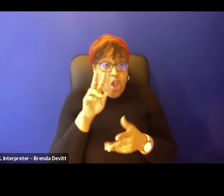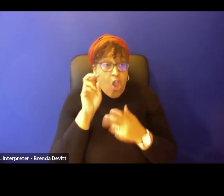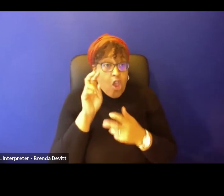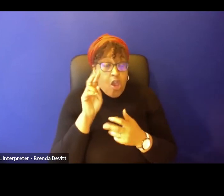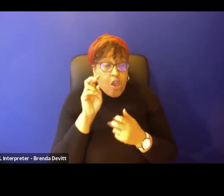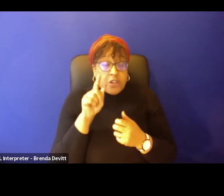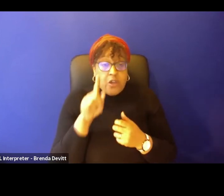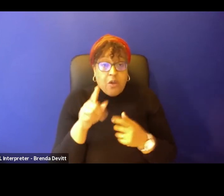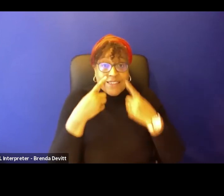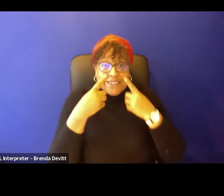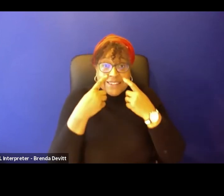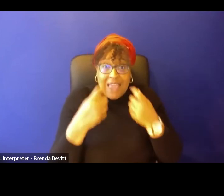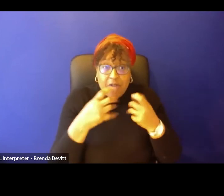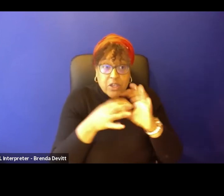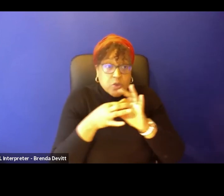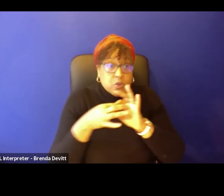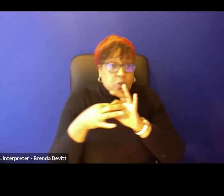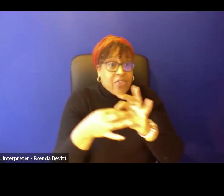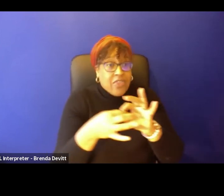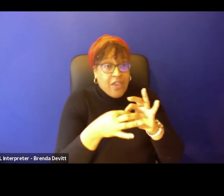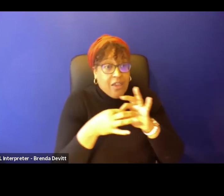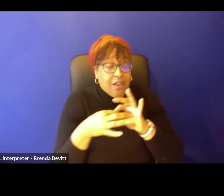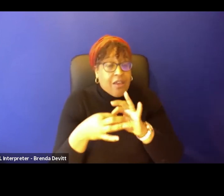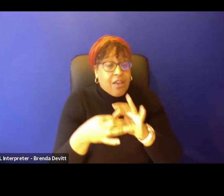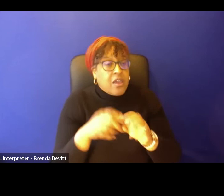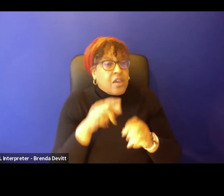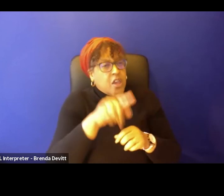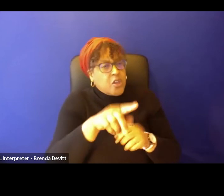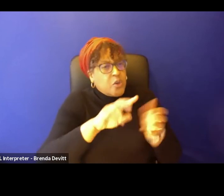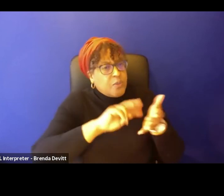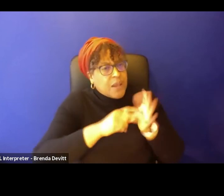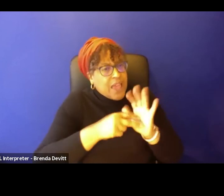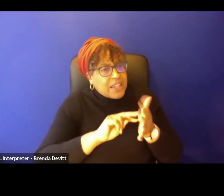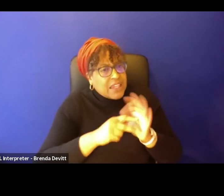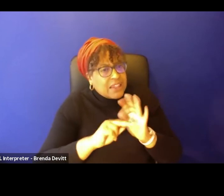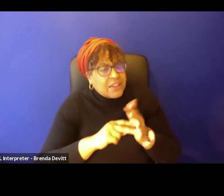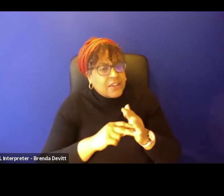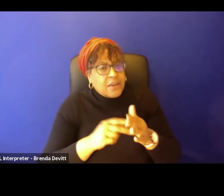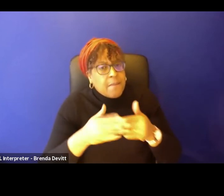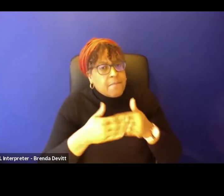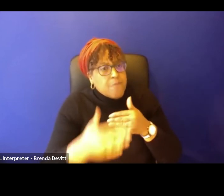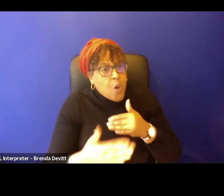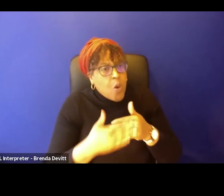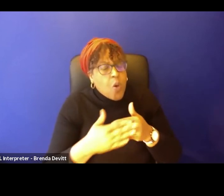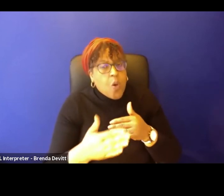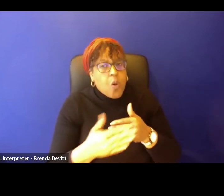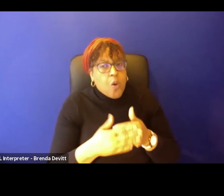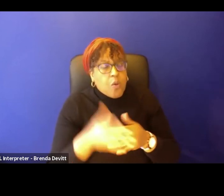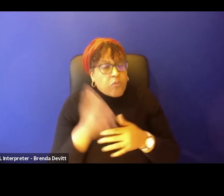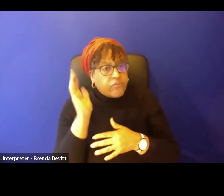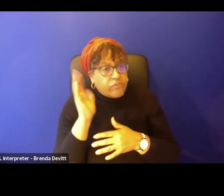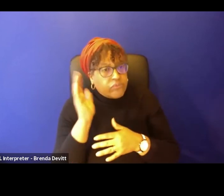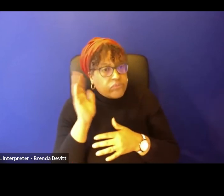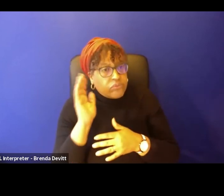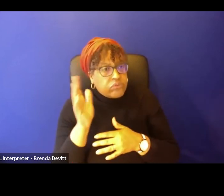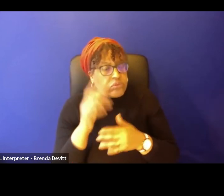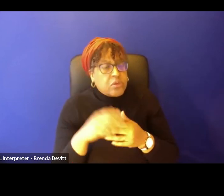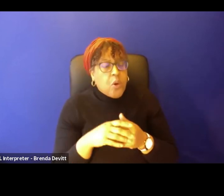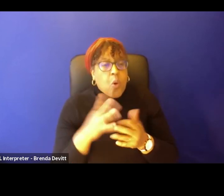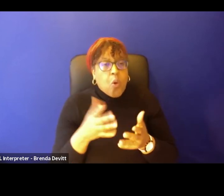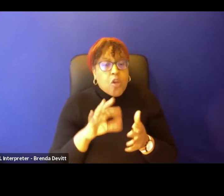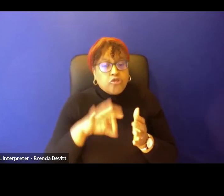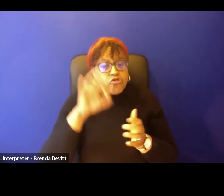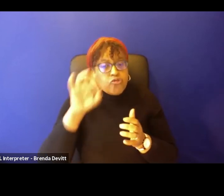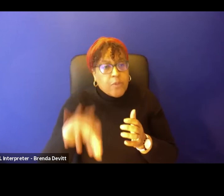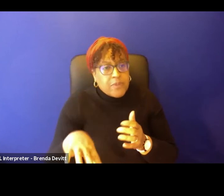one session. Was out there. Are you planning to do any more sessions, like group sessions and drop-in sessions for carers? To